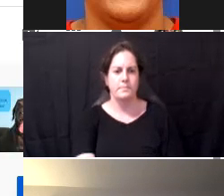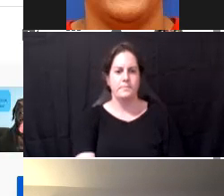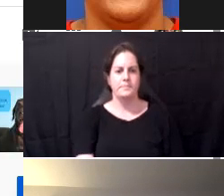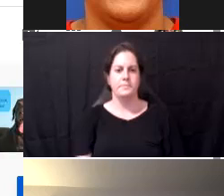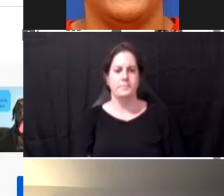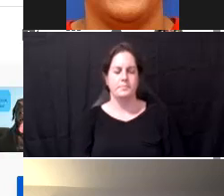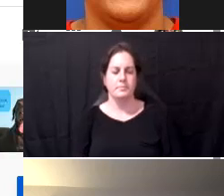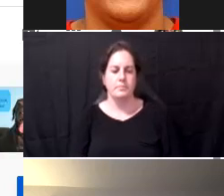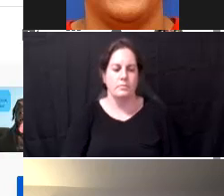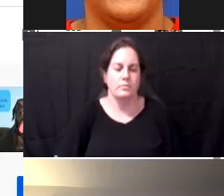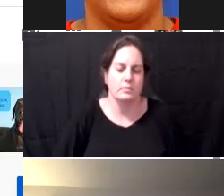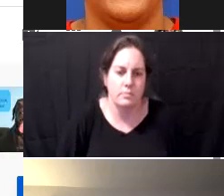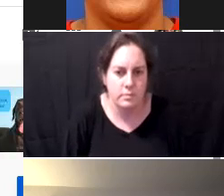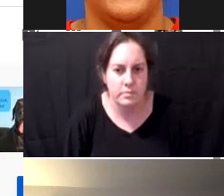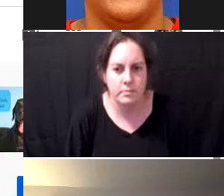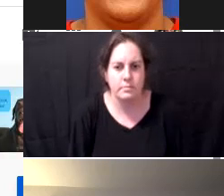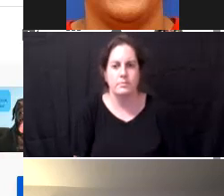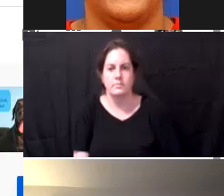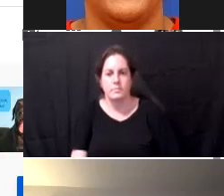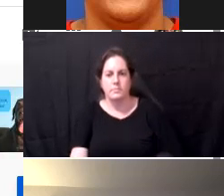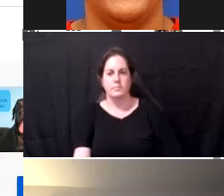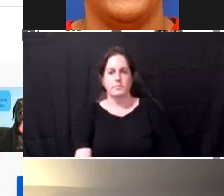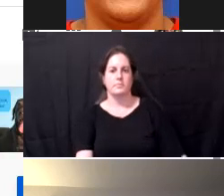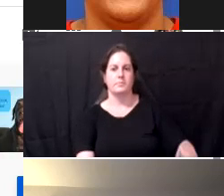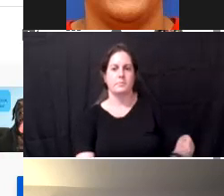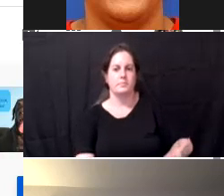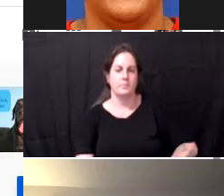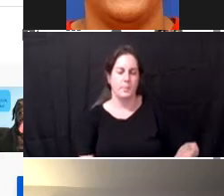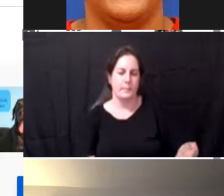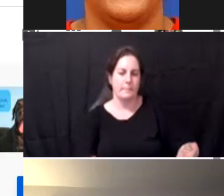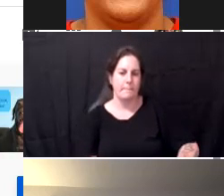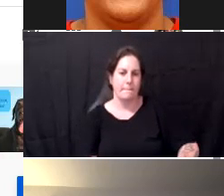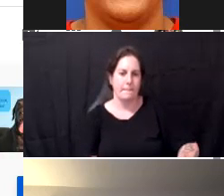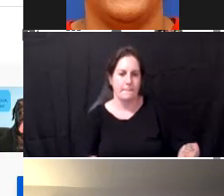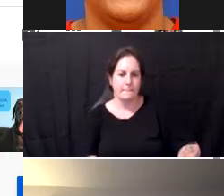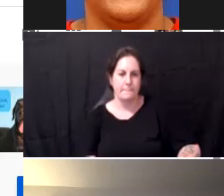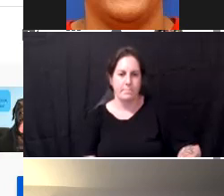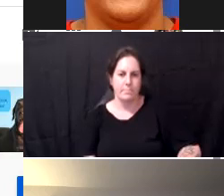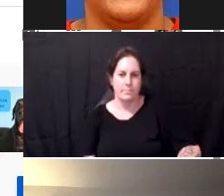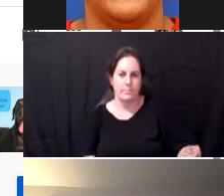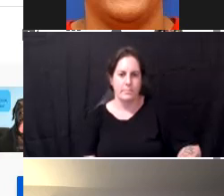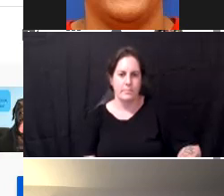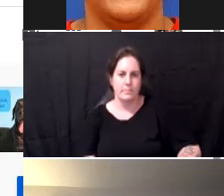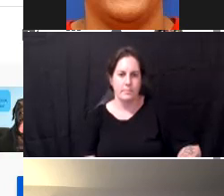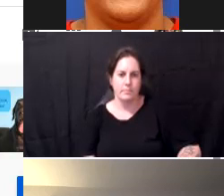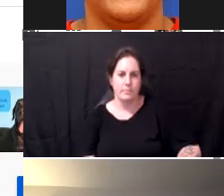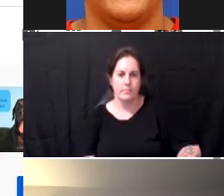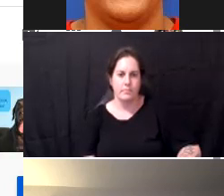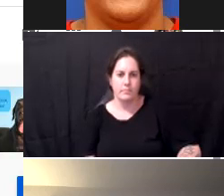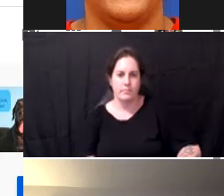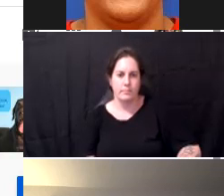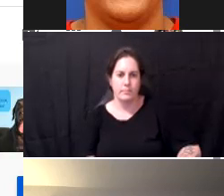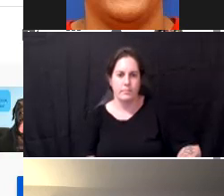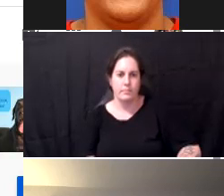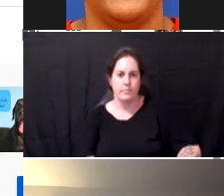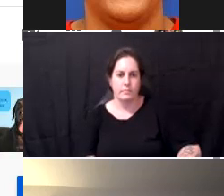getting steeper. That means the speed is increasing. That means our object is accelerating. If we were to